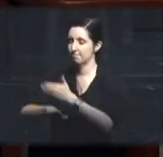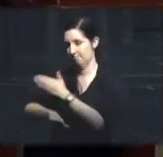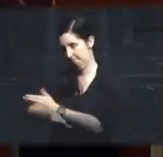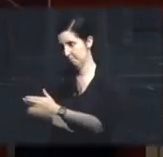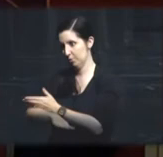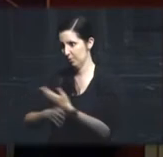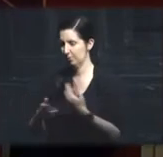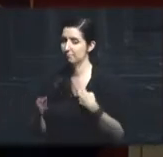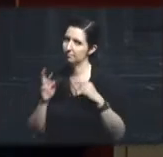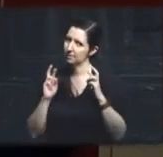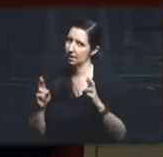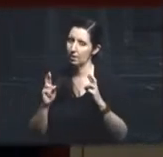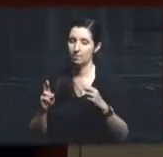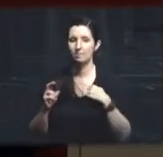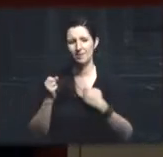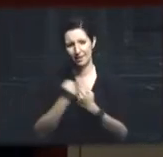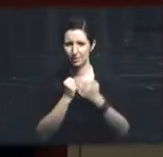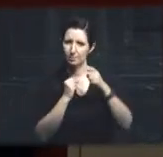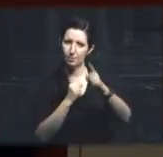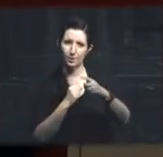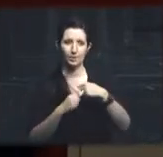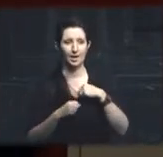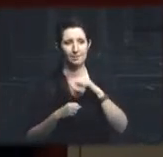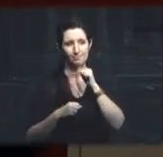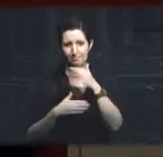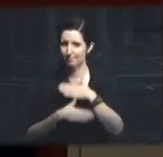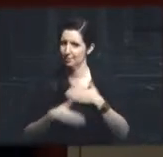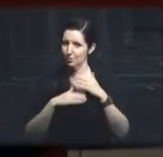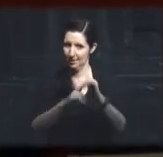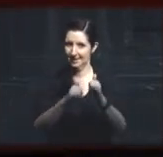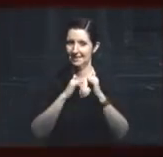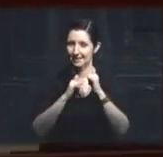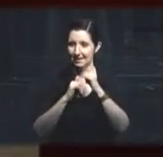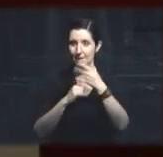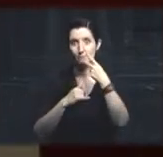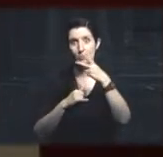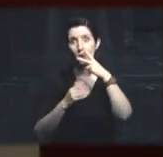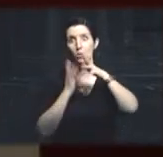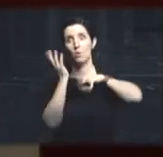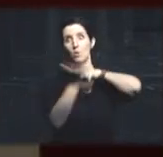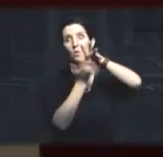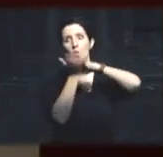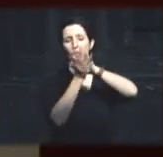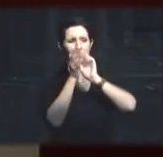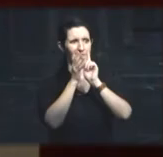I support you in that. I'm not a big fan of walking through the smoke clouds either.